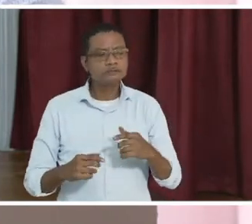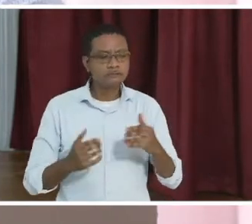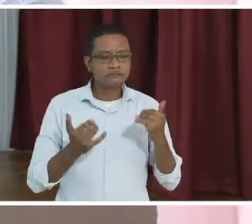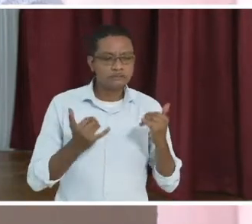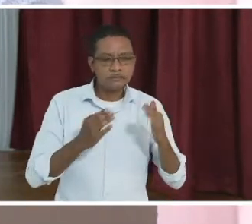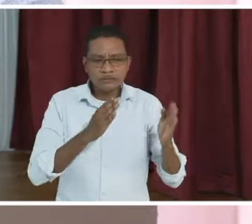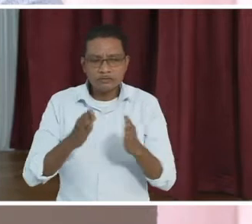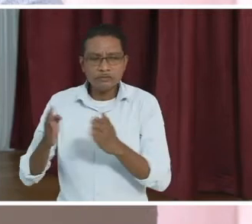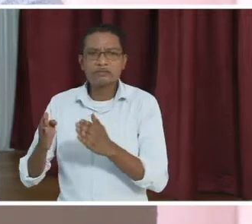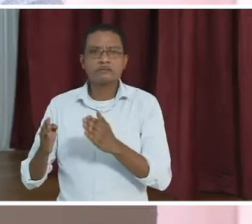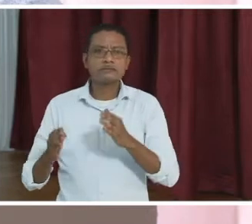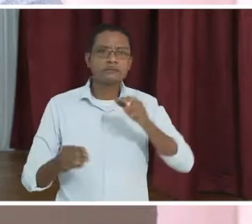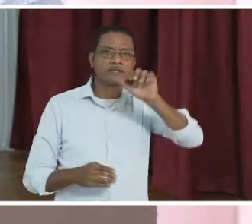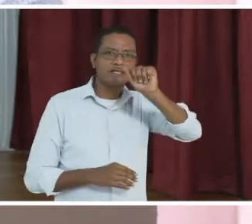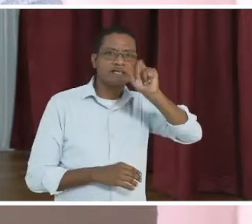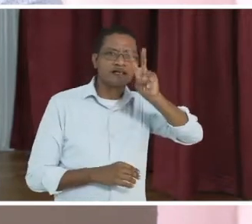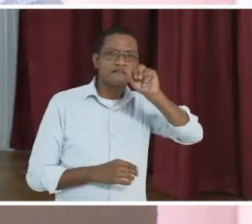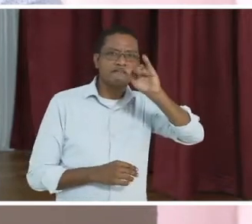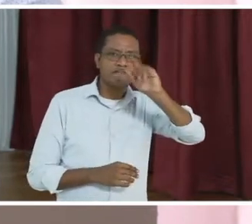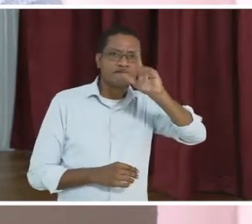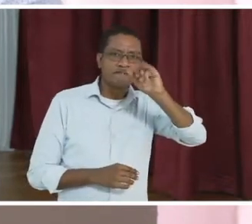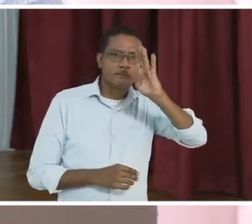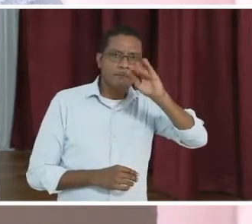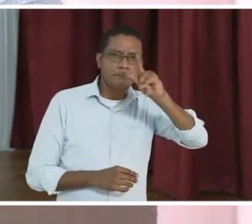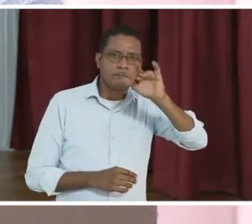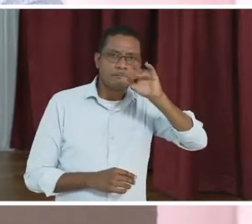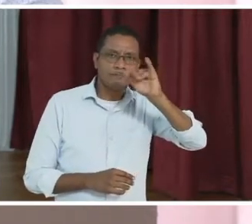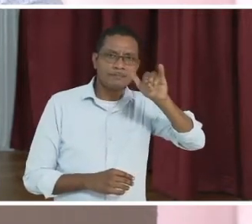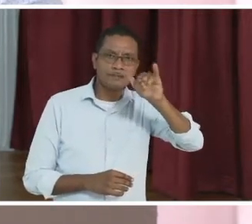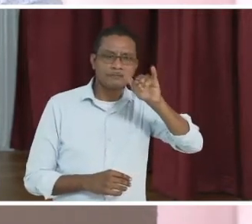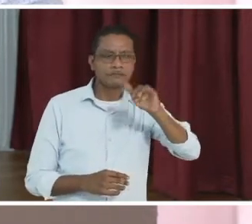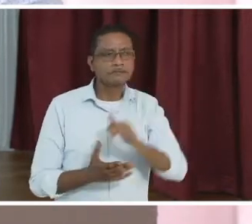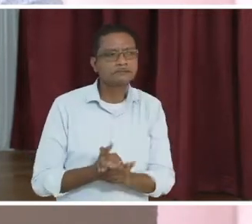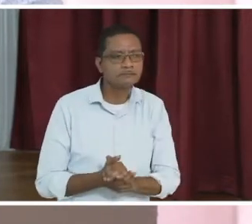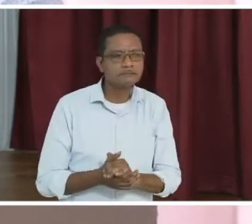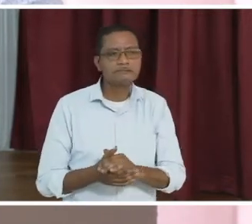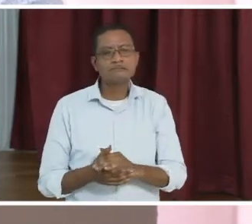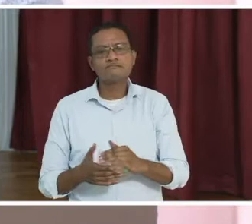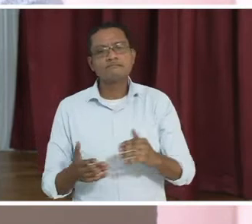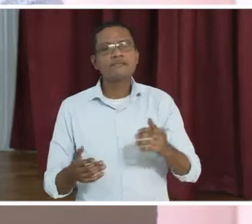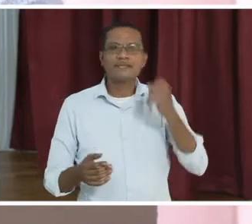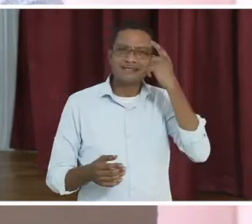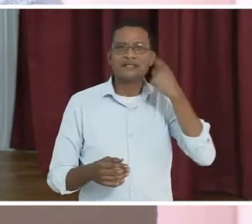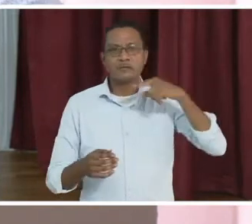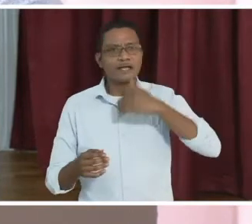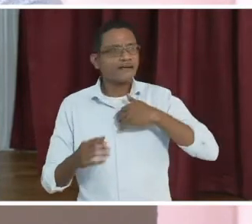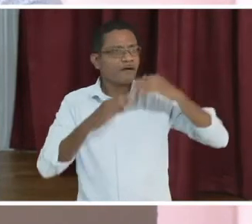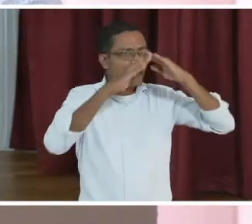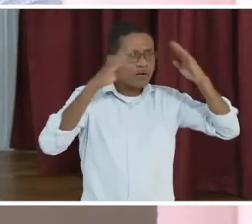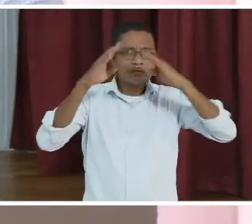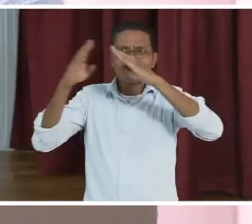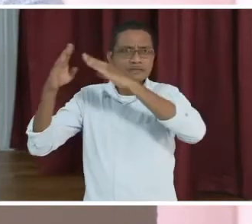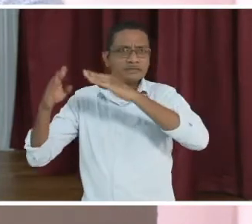use the word availability because, as you know, we have housing developments throughout Trinidad. And it depends on the client's